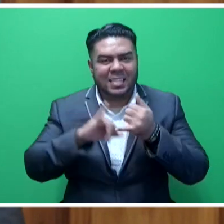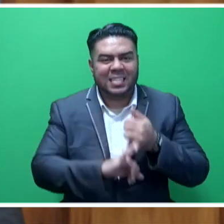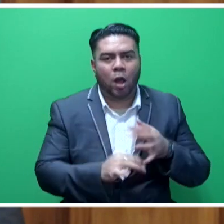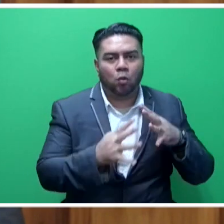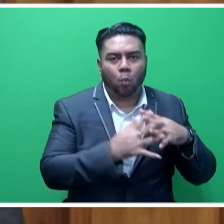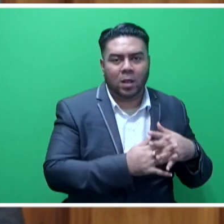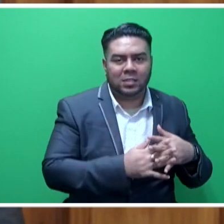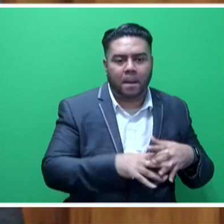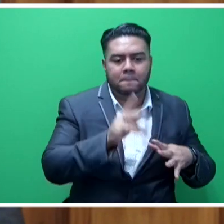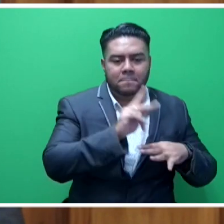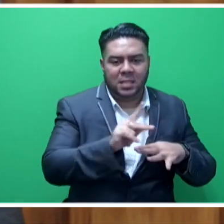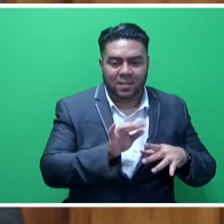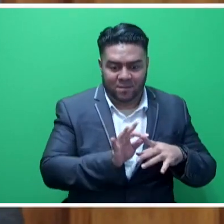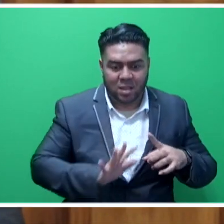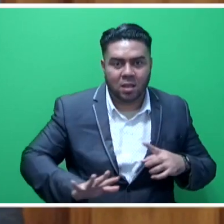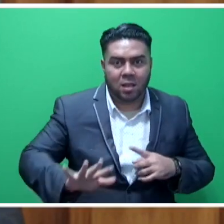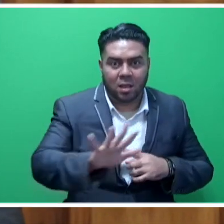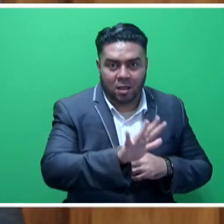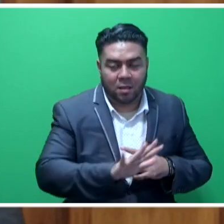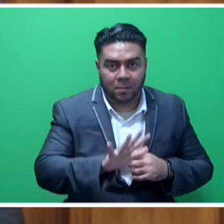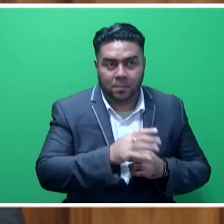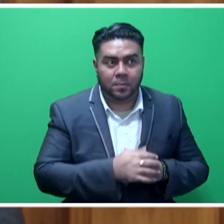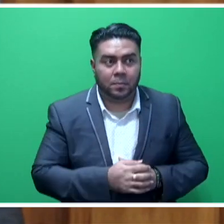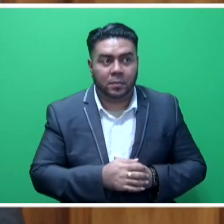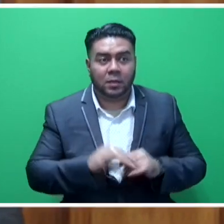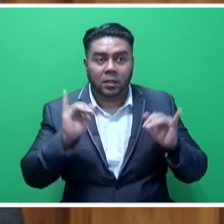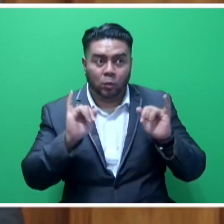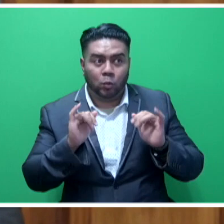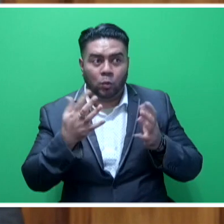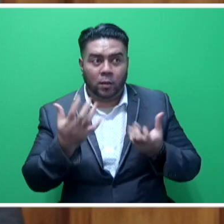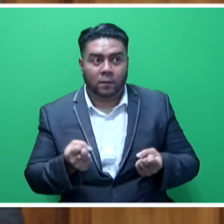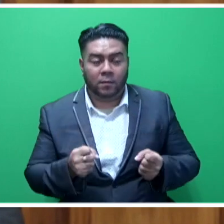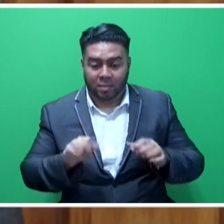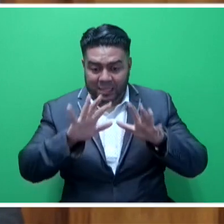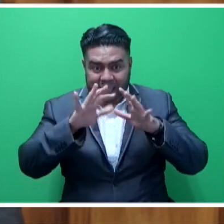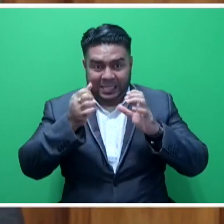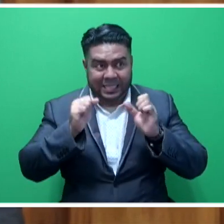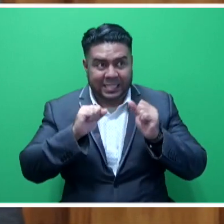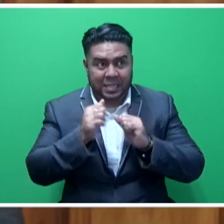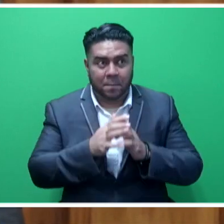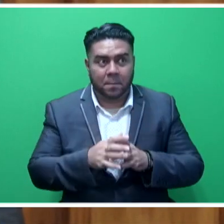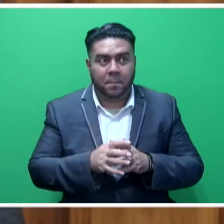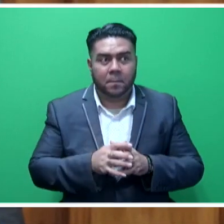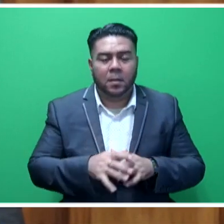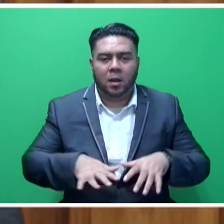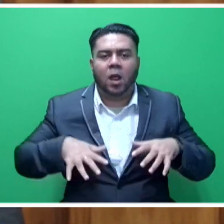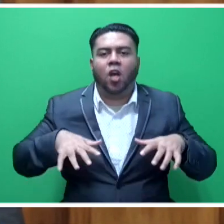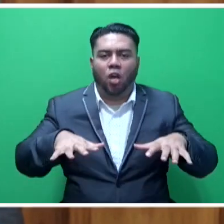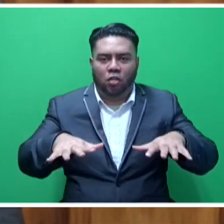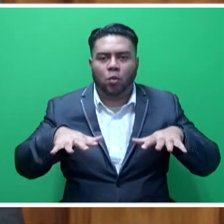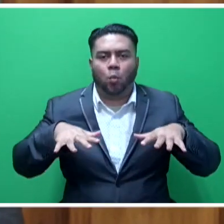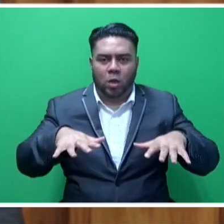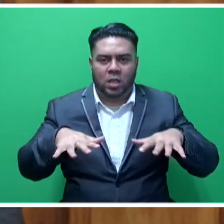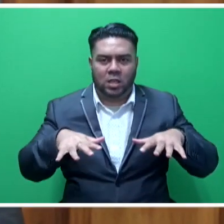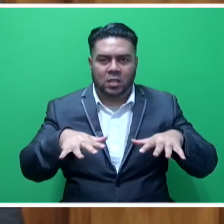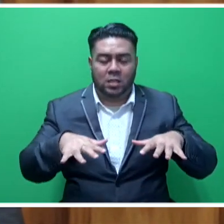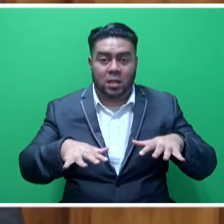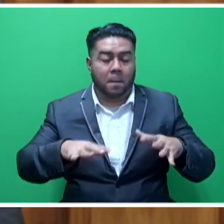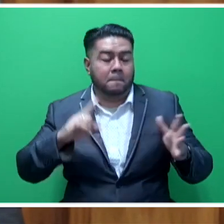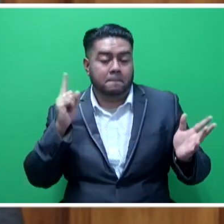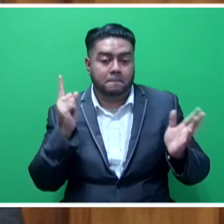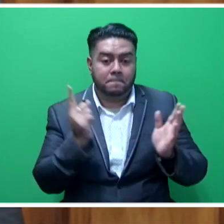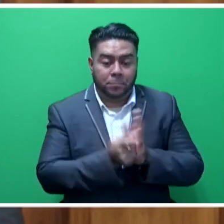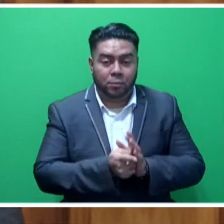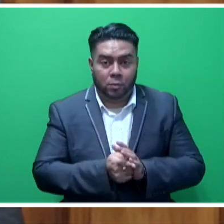region. The issue that we had there was that the whole system is geared towards earthquakes. And the vast majority